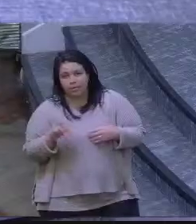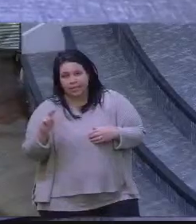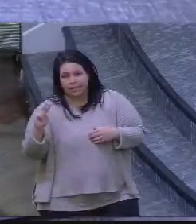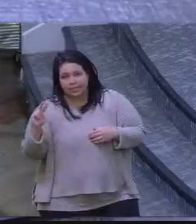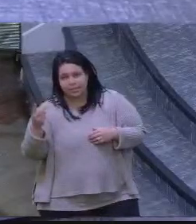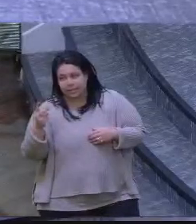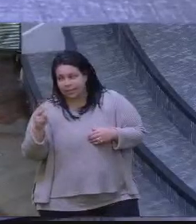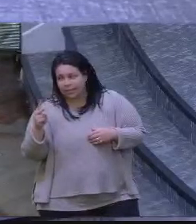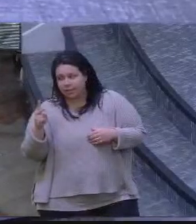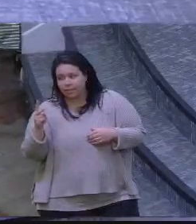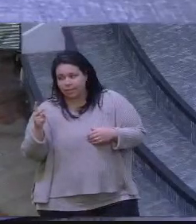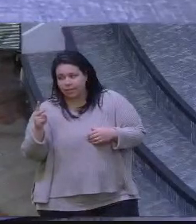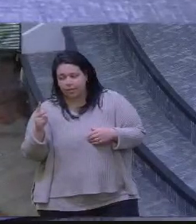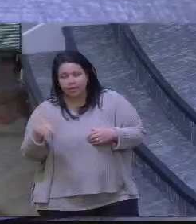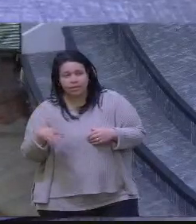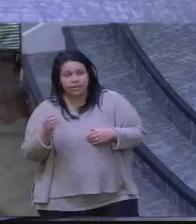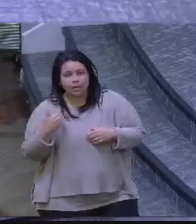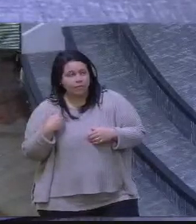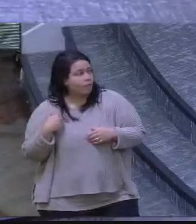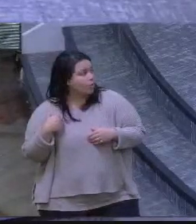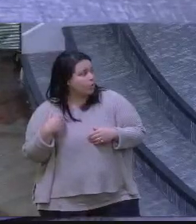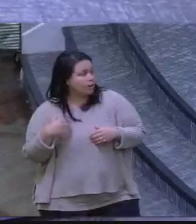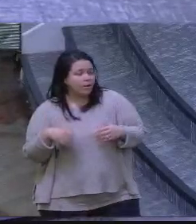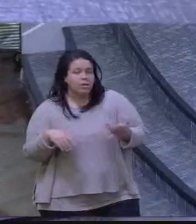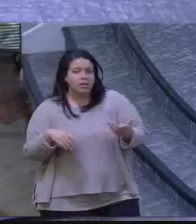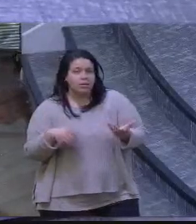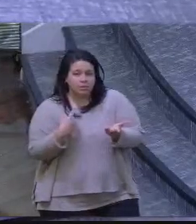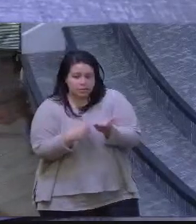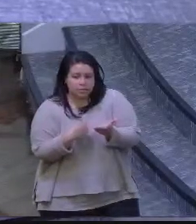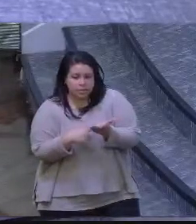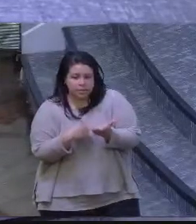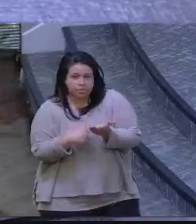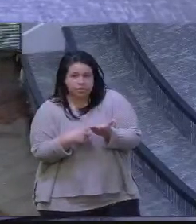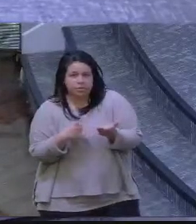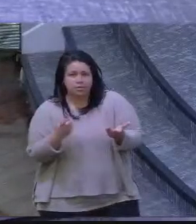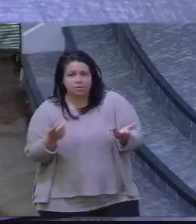Ms. Hull. The floor is open for discussion. Mr. Evans, would you like to start?